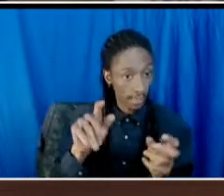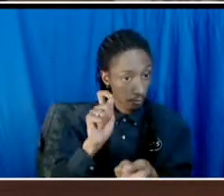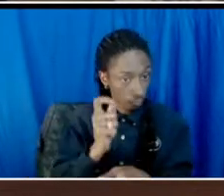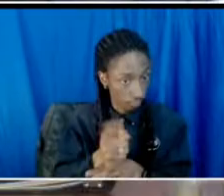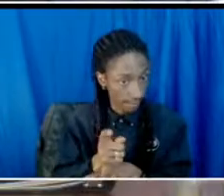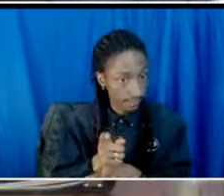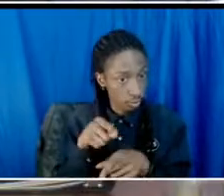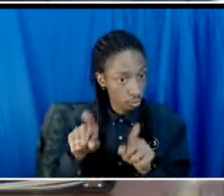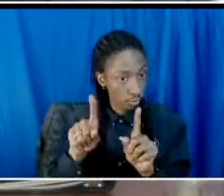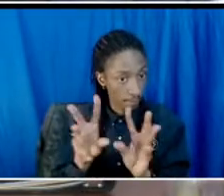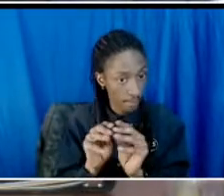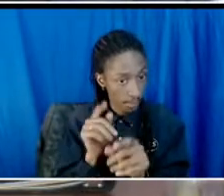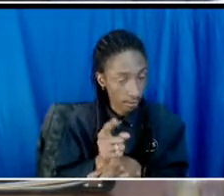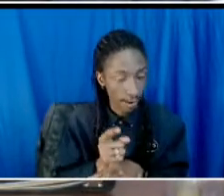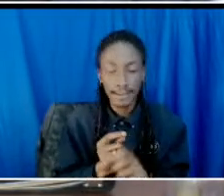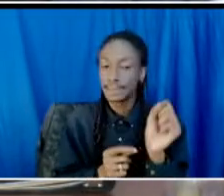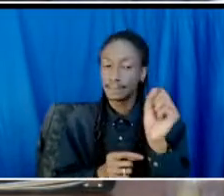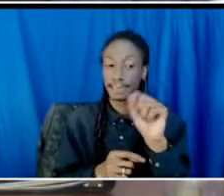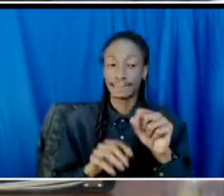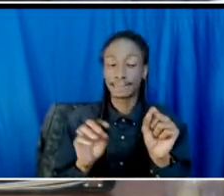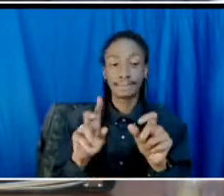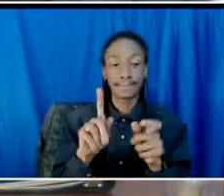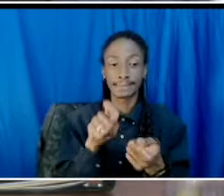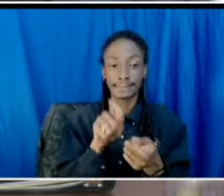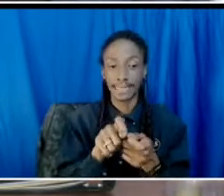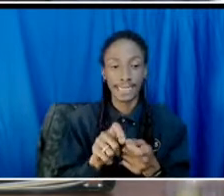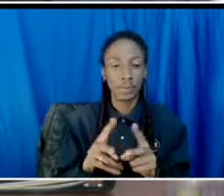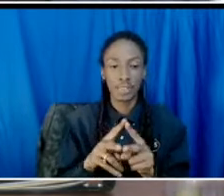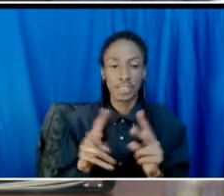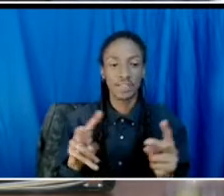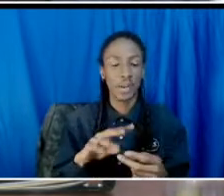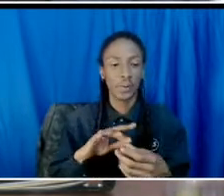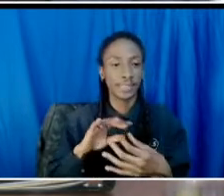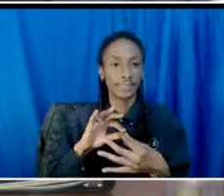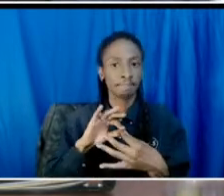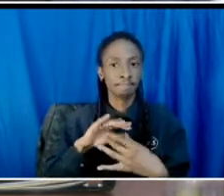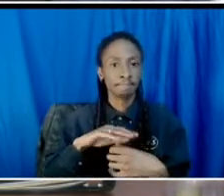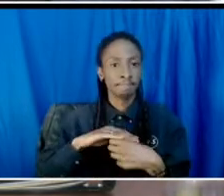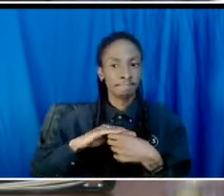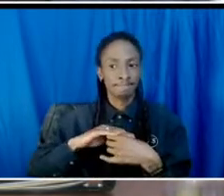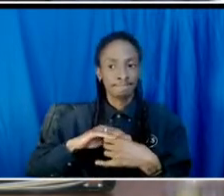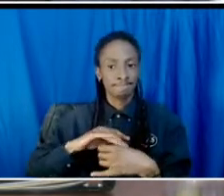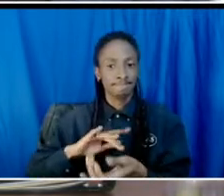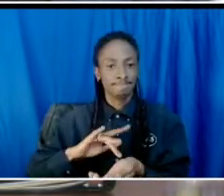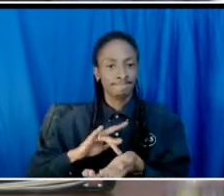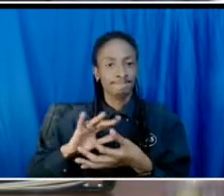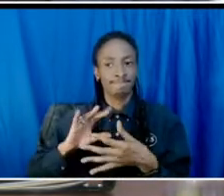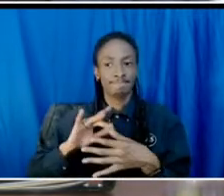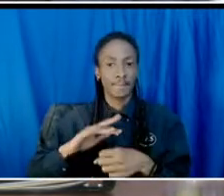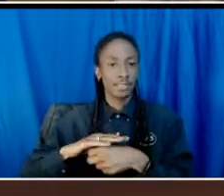evening? Yes, in those very words. It was a very contentious meeting, but yes, that was said amongst other things.